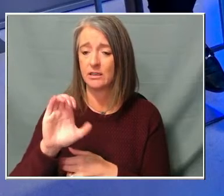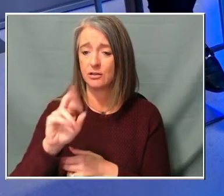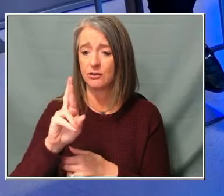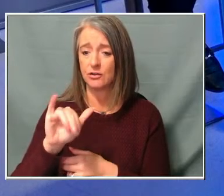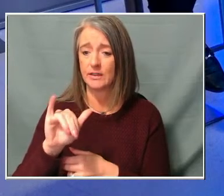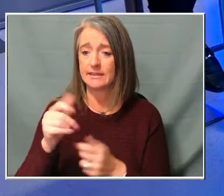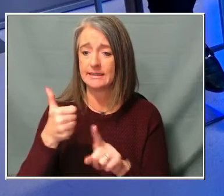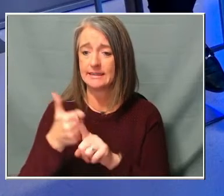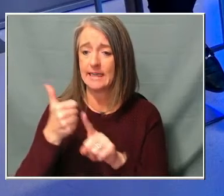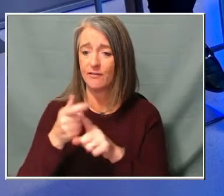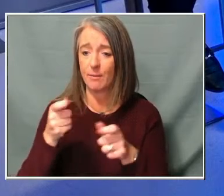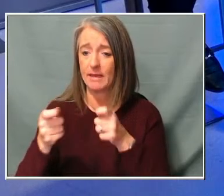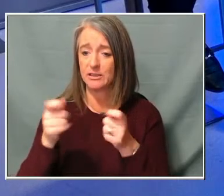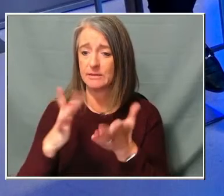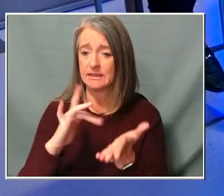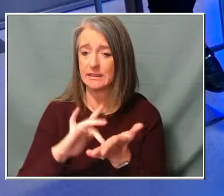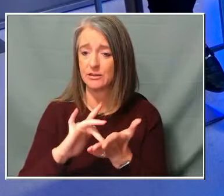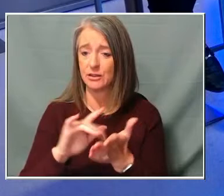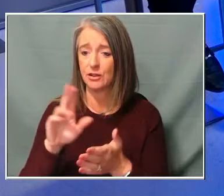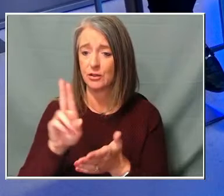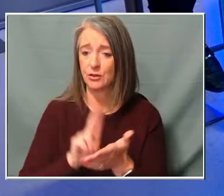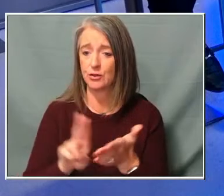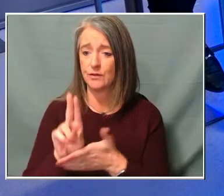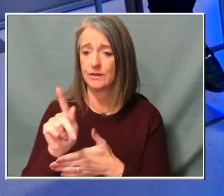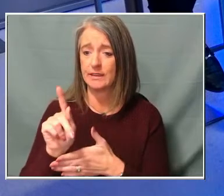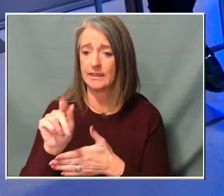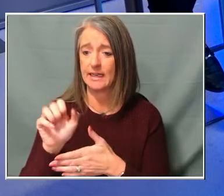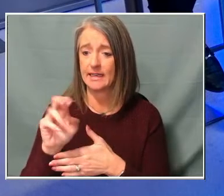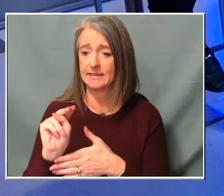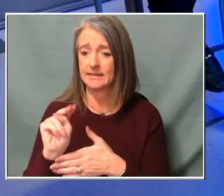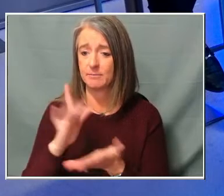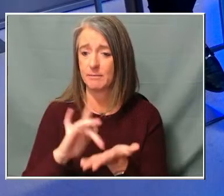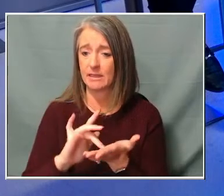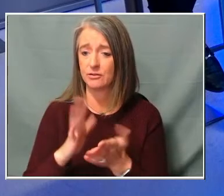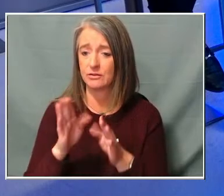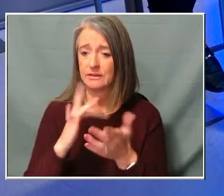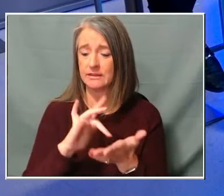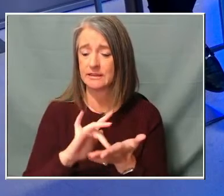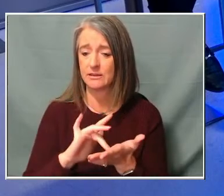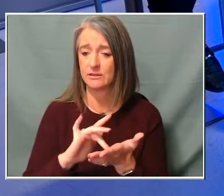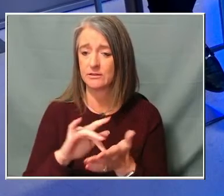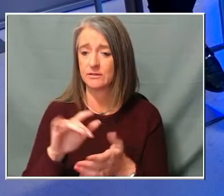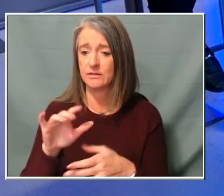Self-Management Center at the University of Kansas Medical Center. We also have Dr. Felicia Steger.